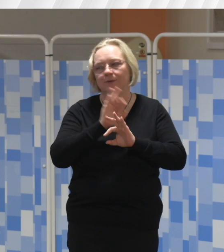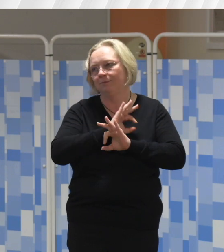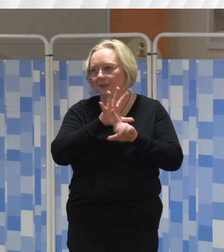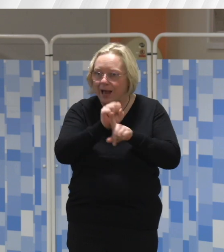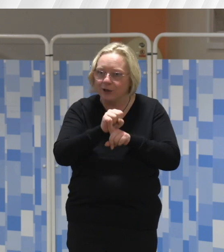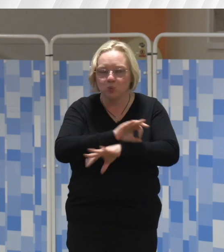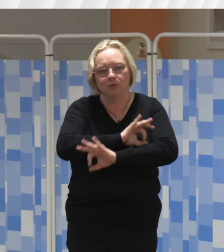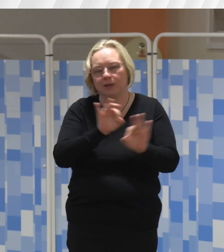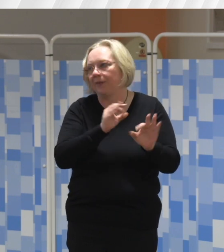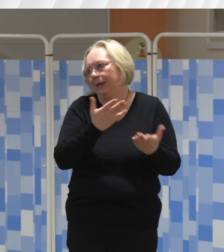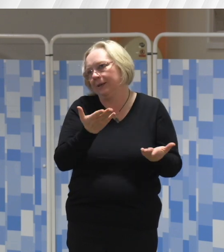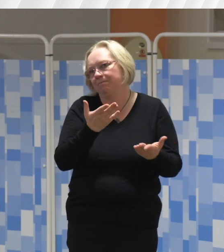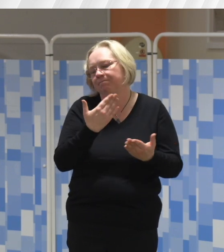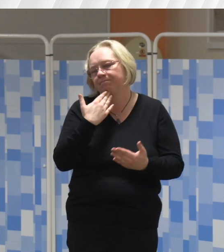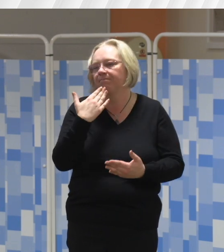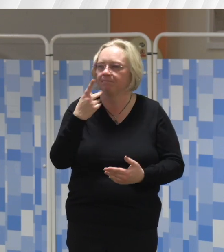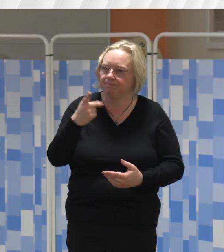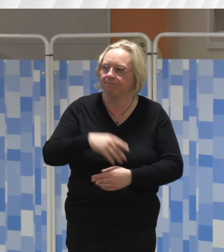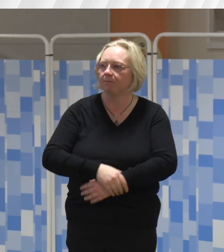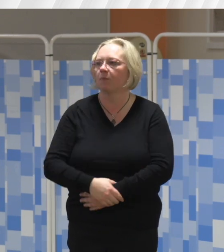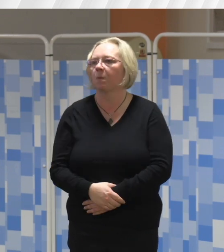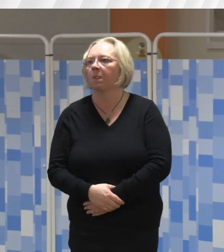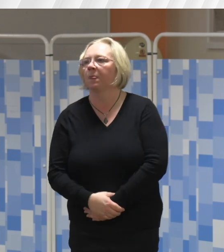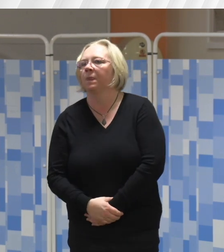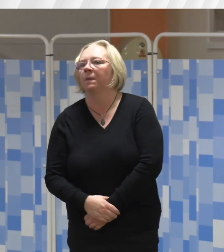diagnosis. Thank you. Thank you.